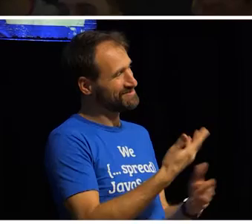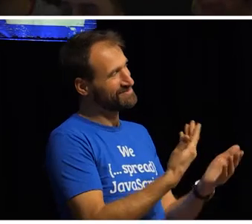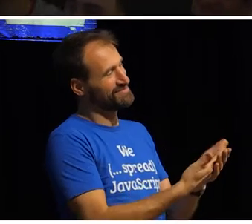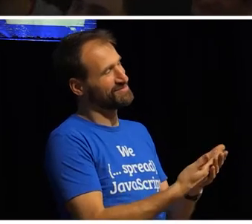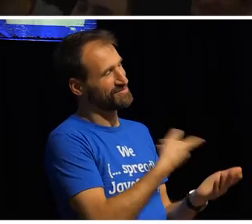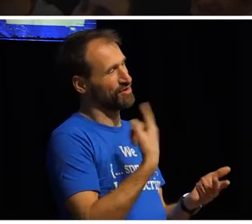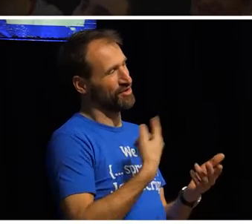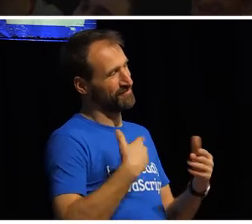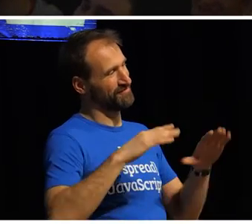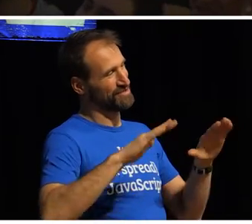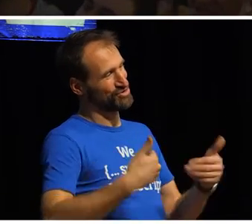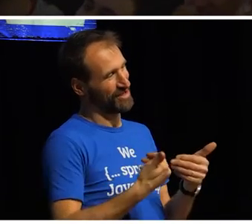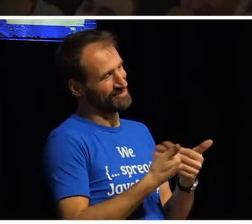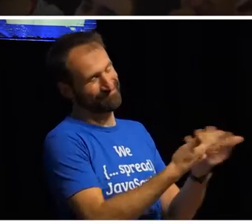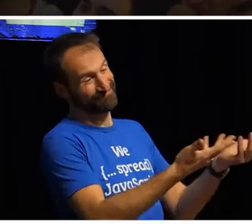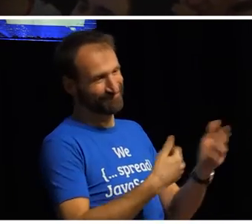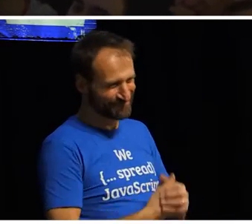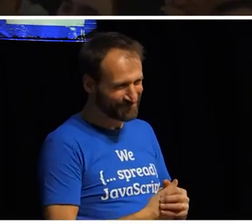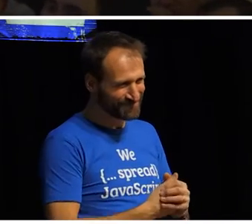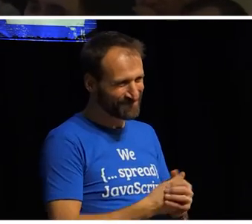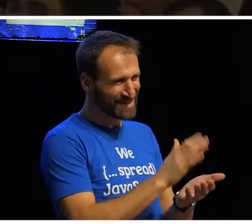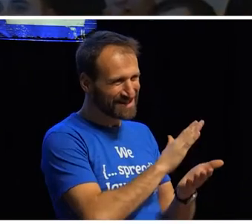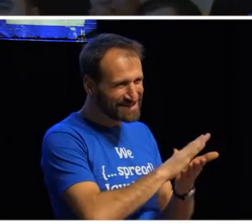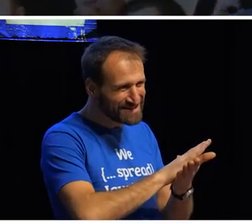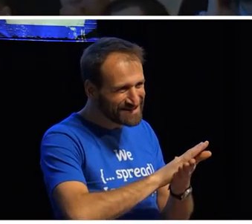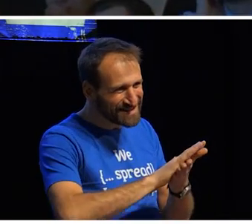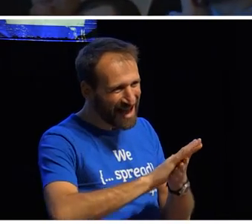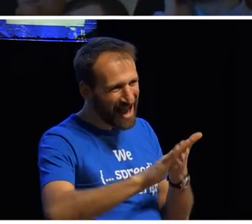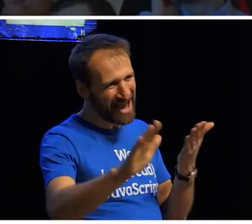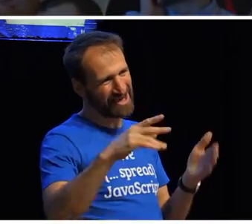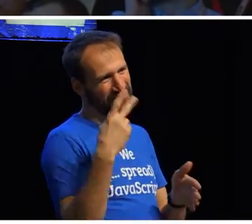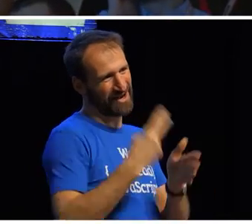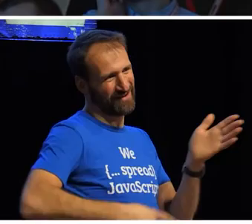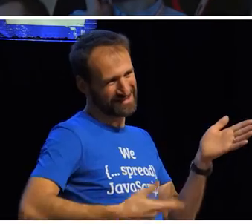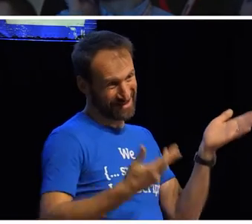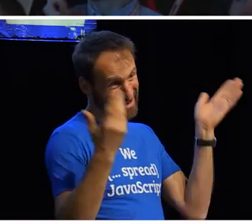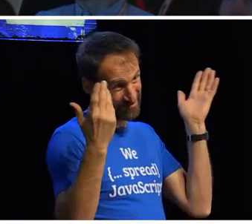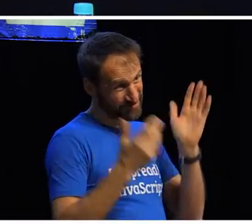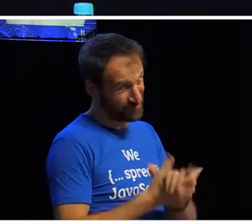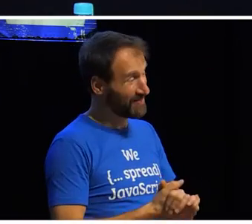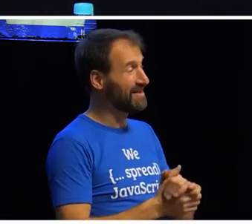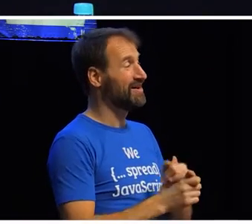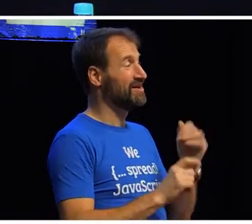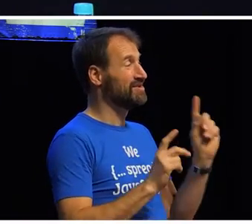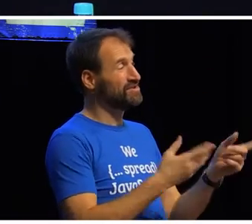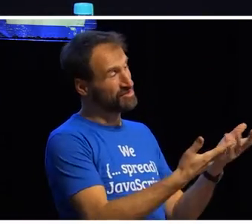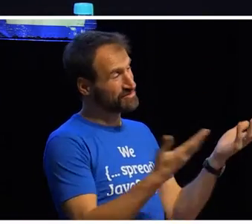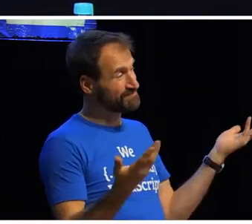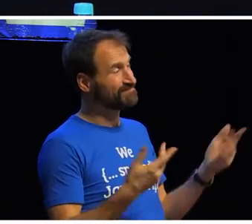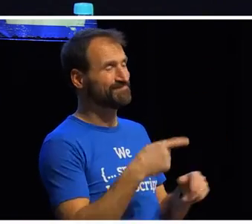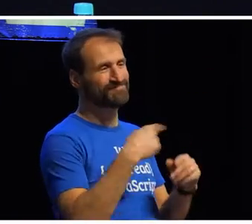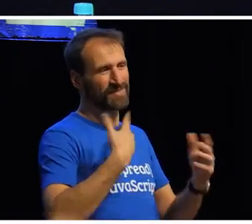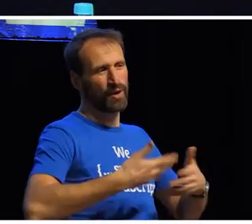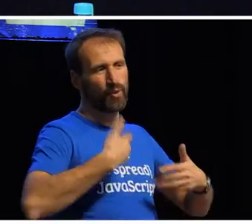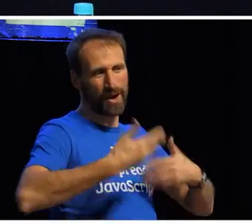simple simple vulnerability and and you know sort of prevalence enough so we're getting roomed up